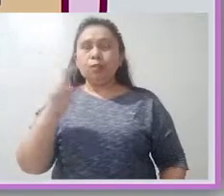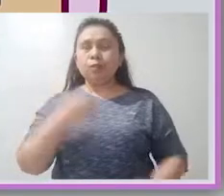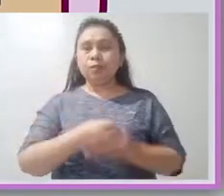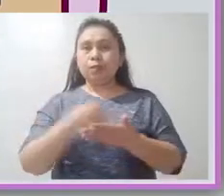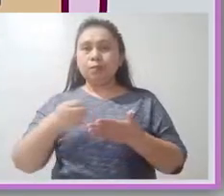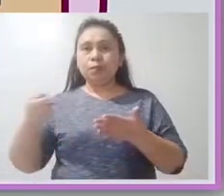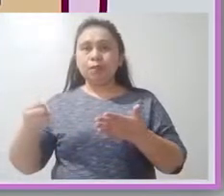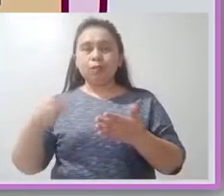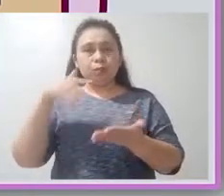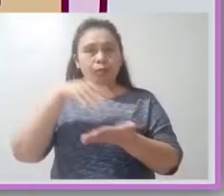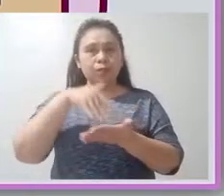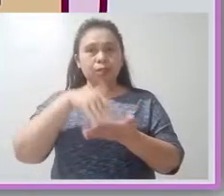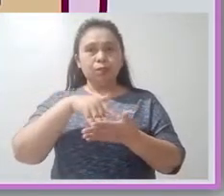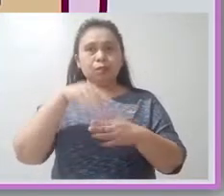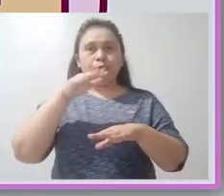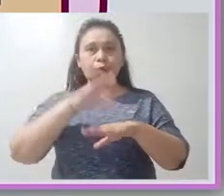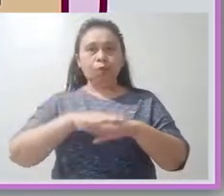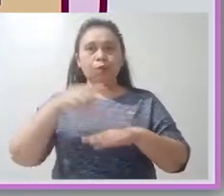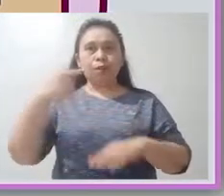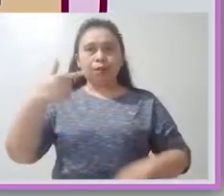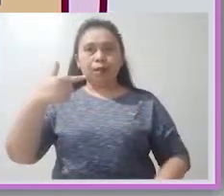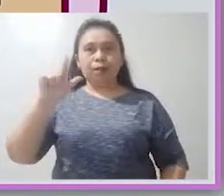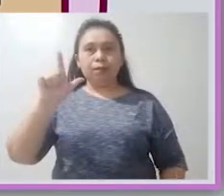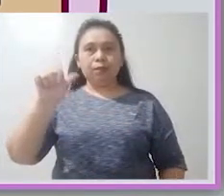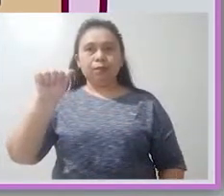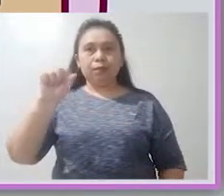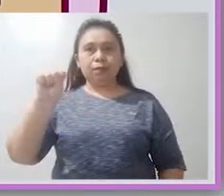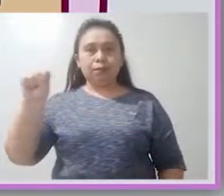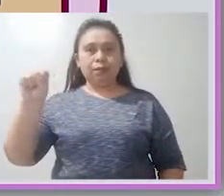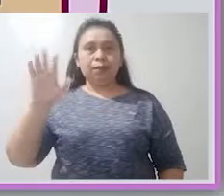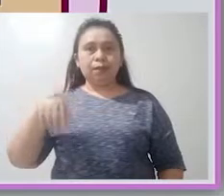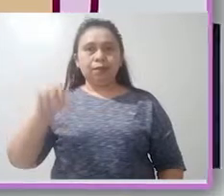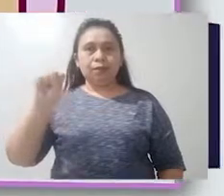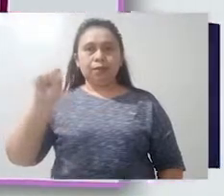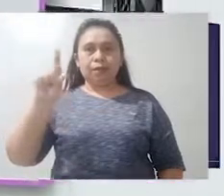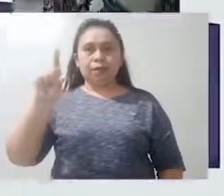or substance to be studied on a glass slide.